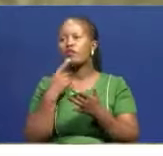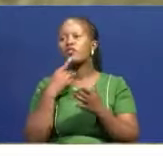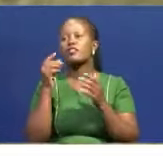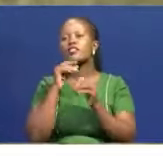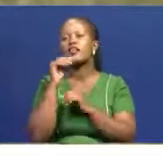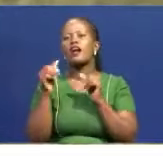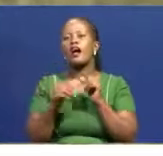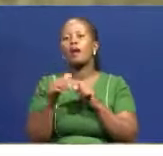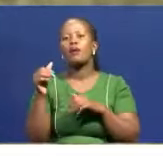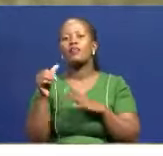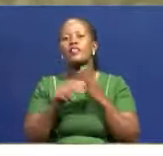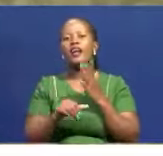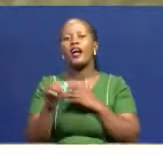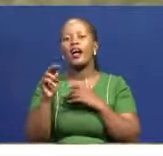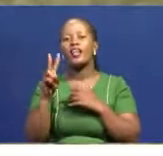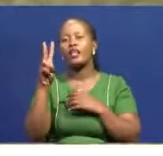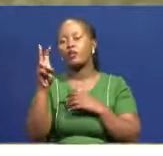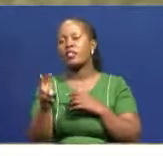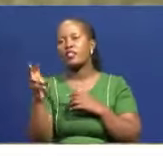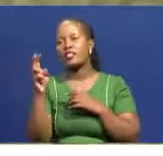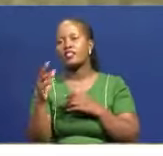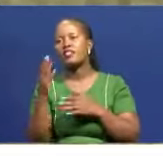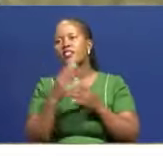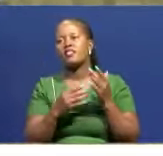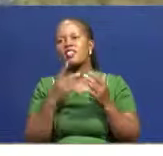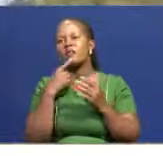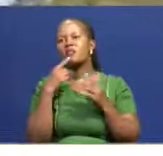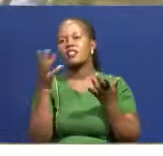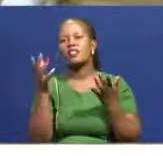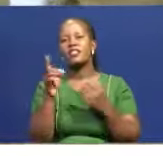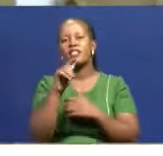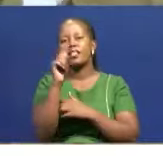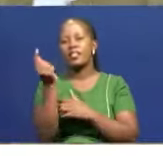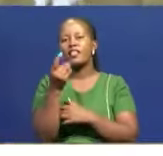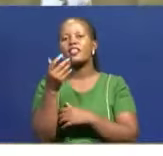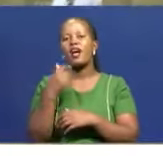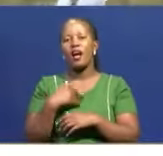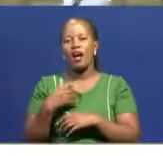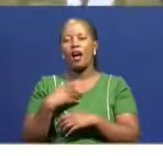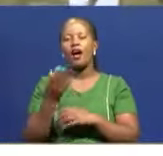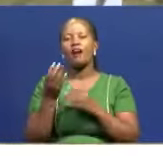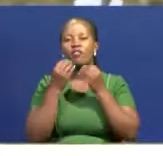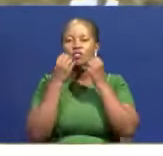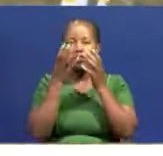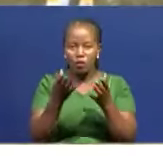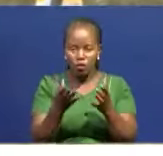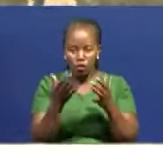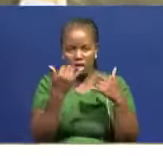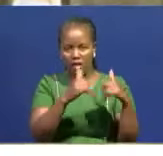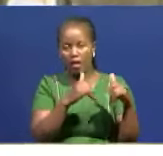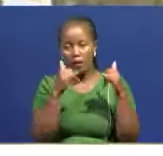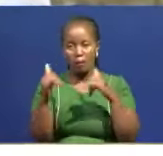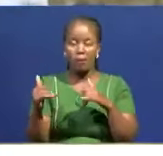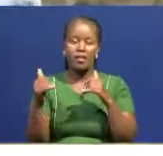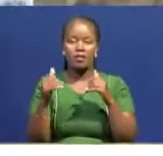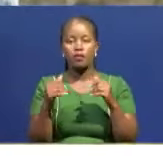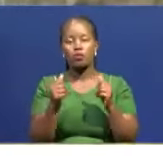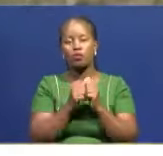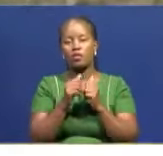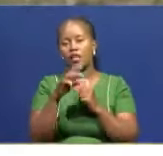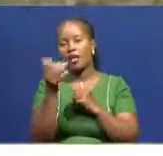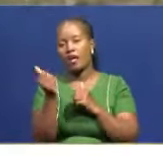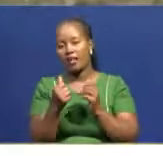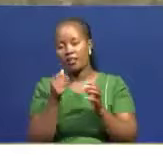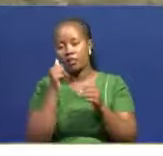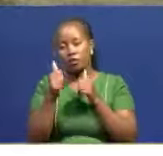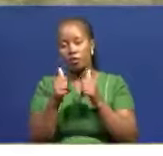side. Somebody had said Kenya doesn't have the rugby brains, but there's some form of intelligence that they are playing with that works. So